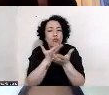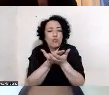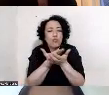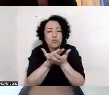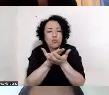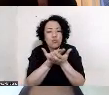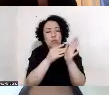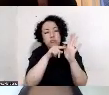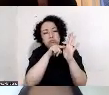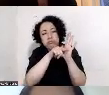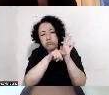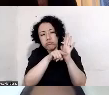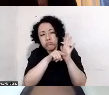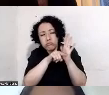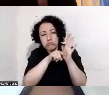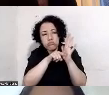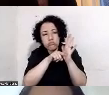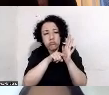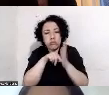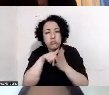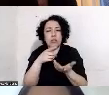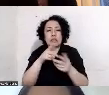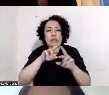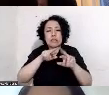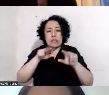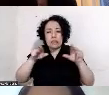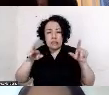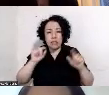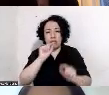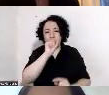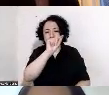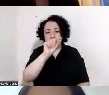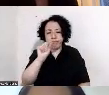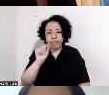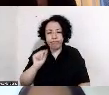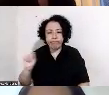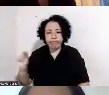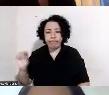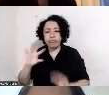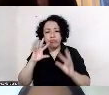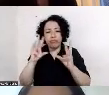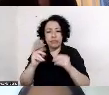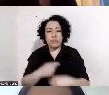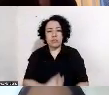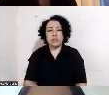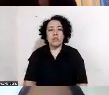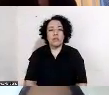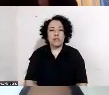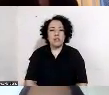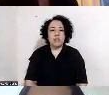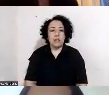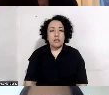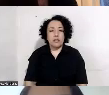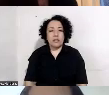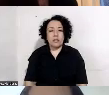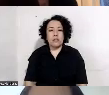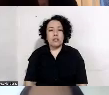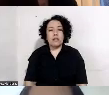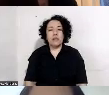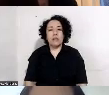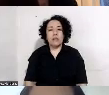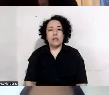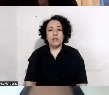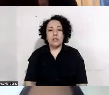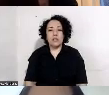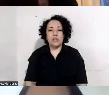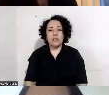envolvidos no estudo, como a Susan and John, Doctor, I'm sorry? Susan Baum and Nick Gelbar.